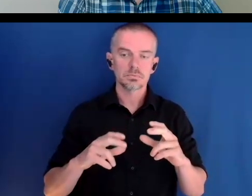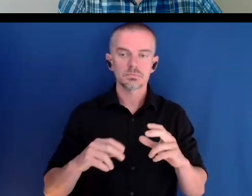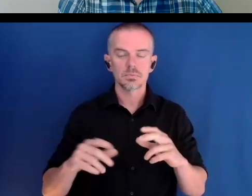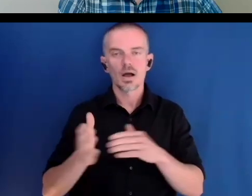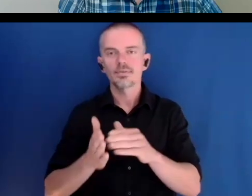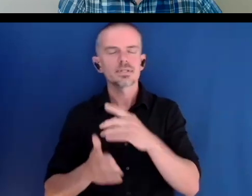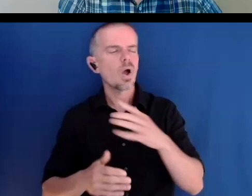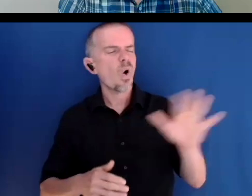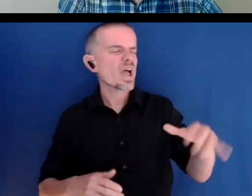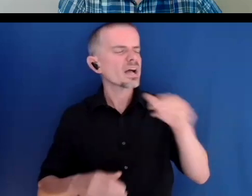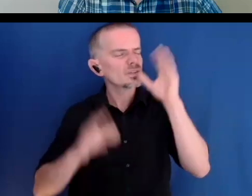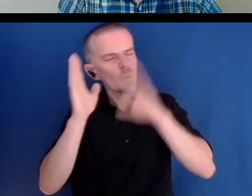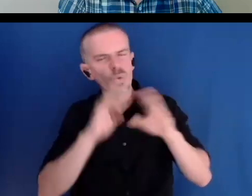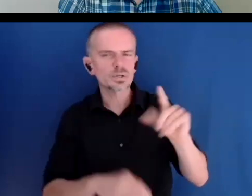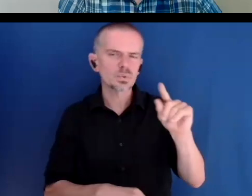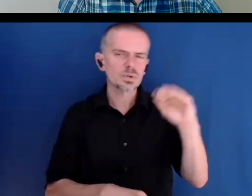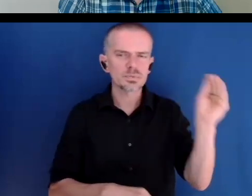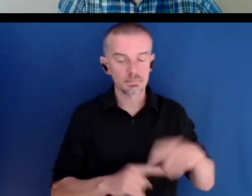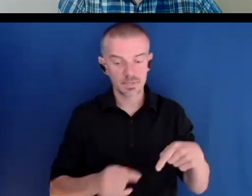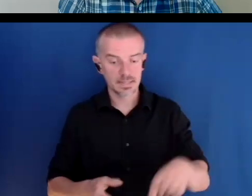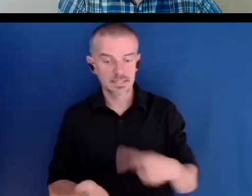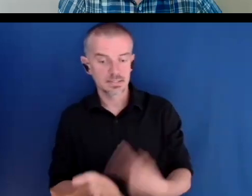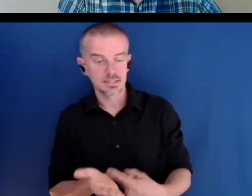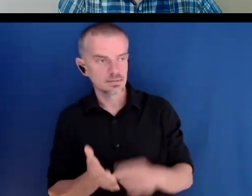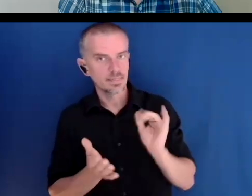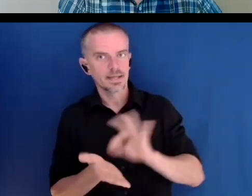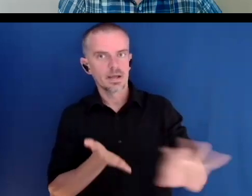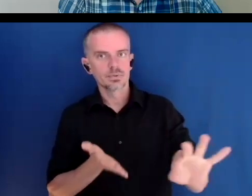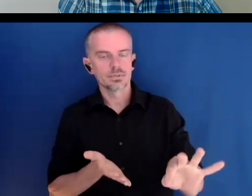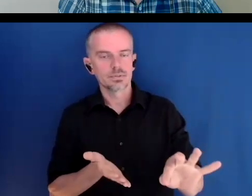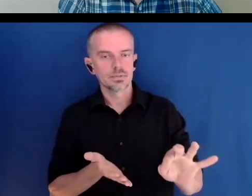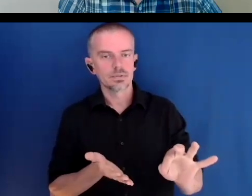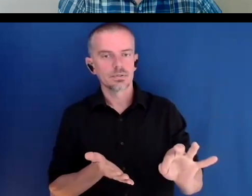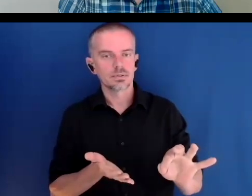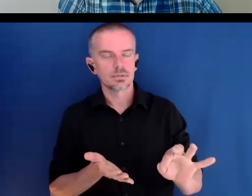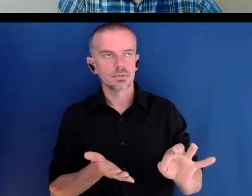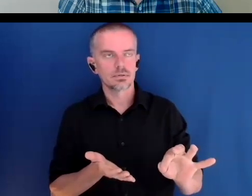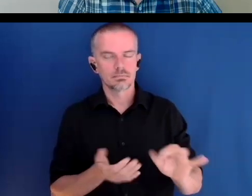that 20%, but this conversation right here counts. And at the end of the day,